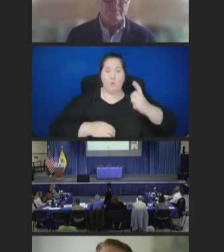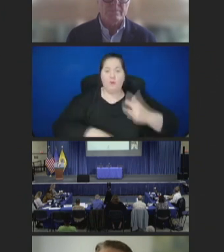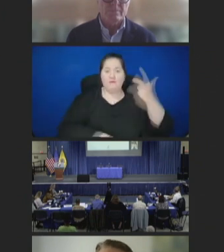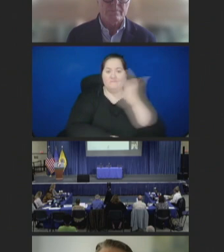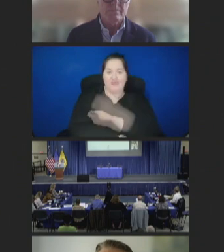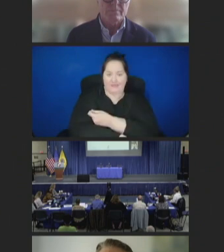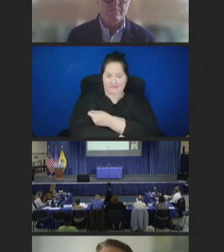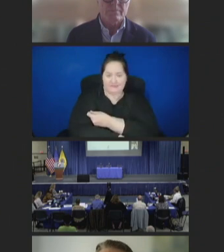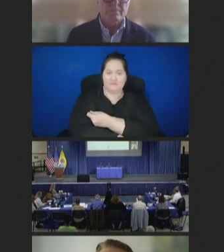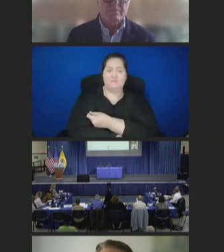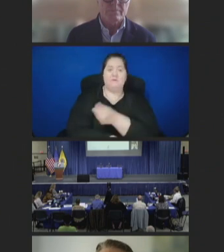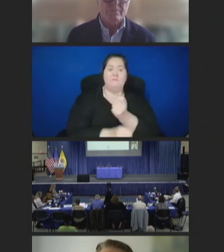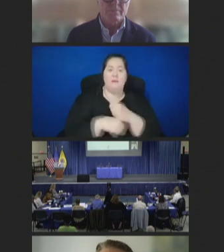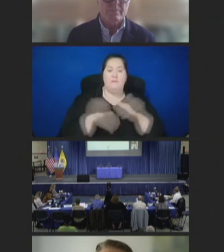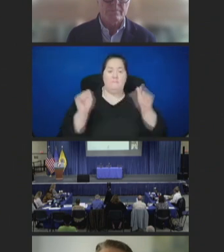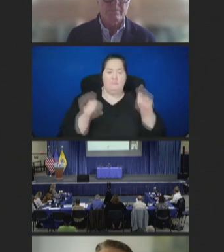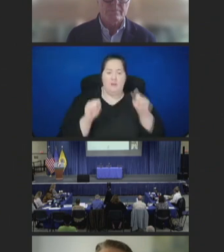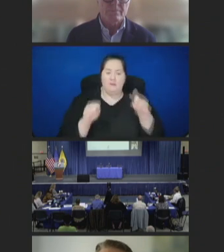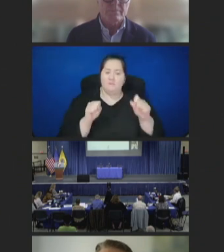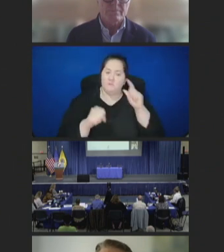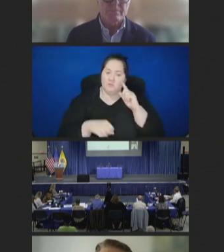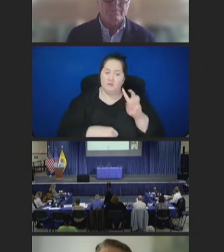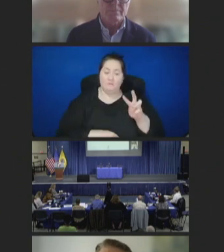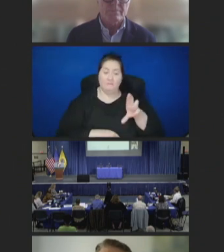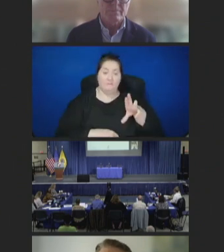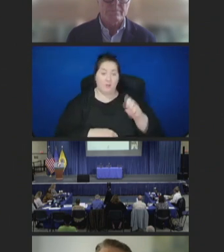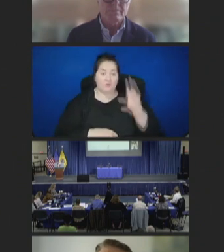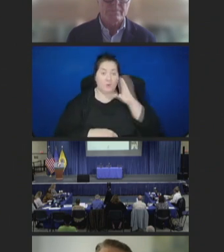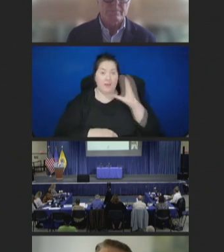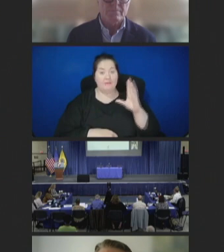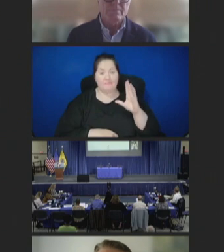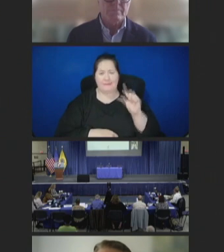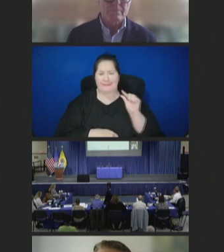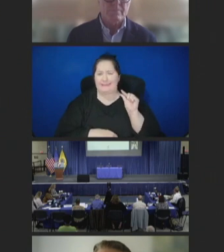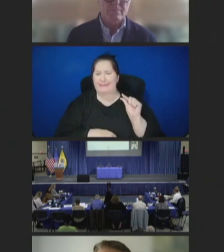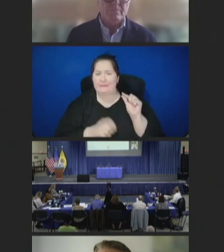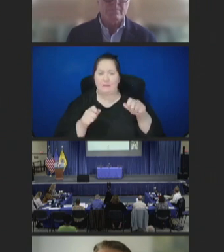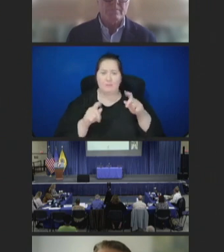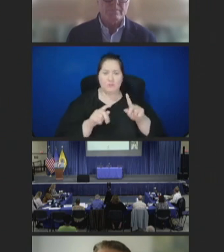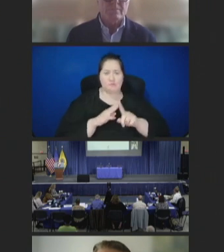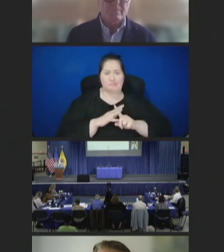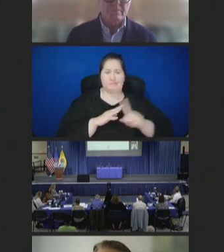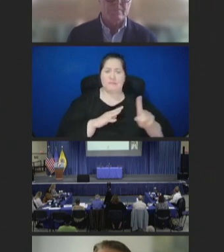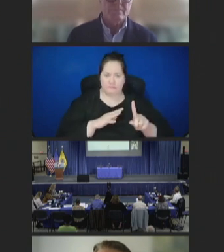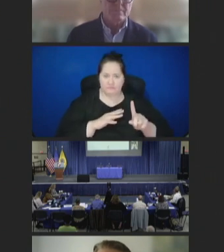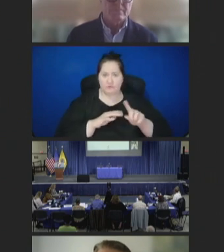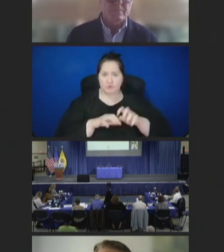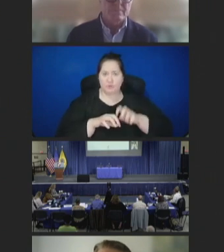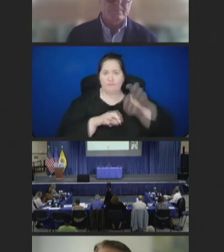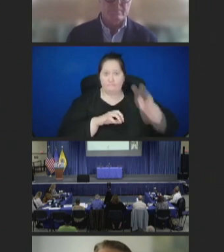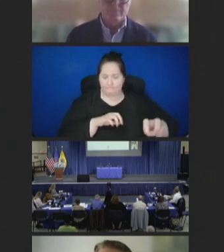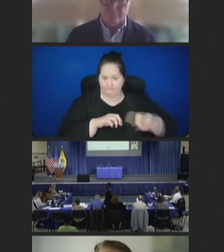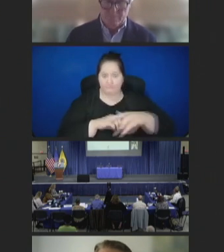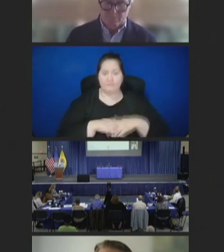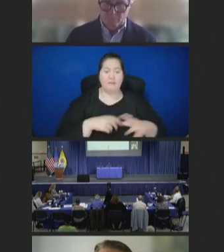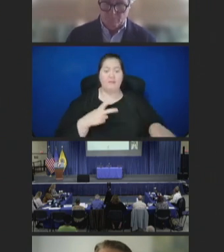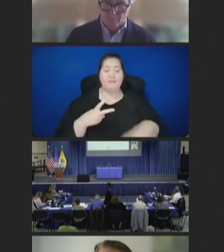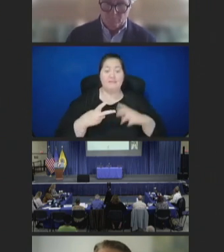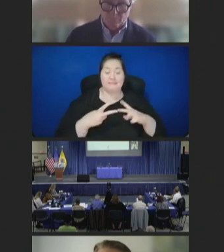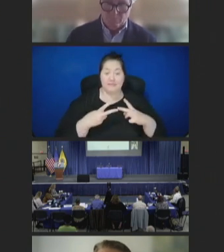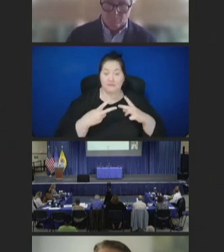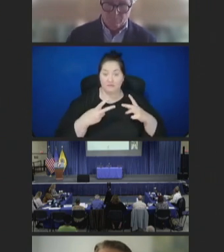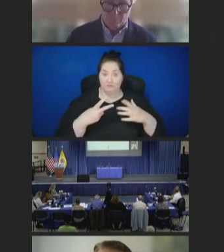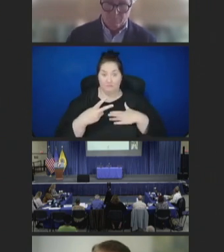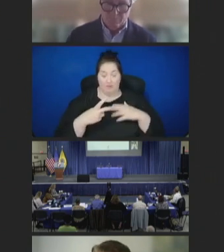will make the possibility that the virus will have little opportunity to escape. And the second issue, at least from my point